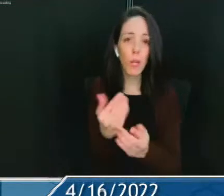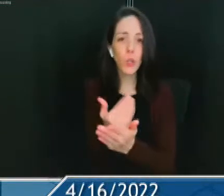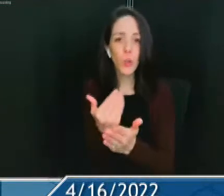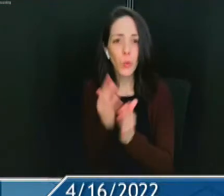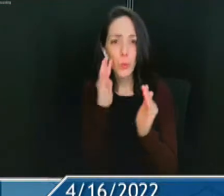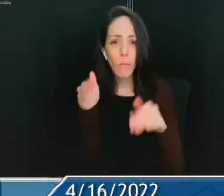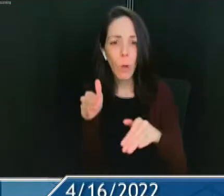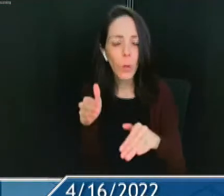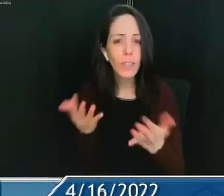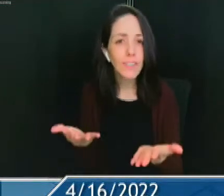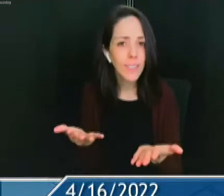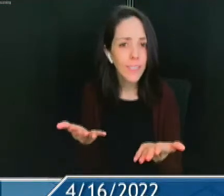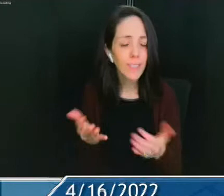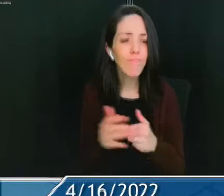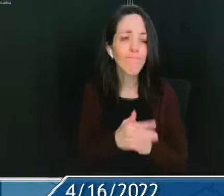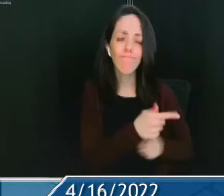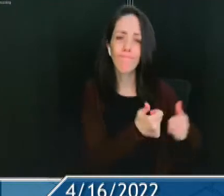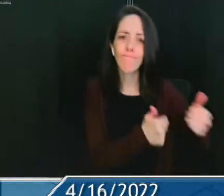example,